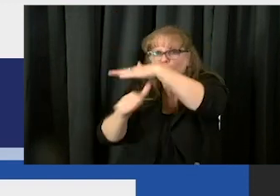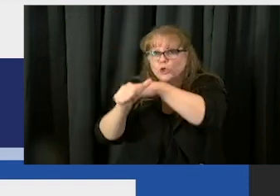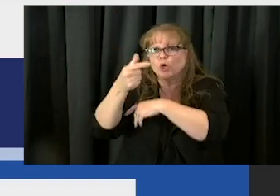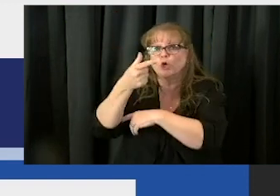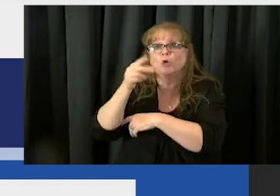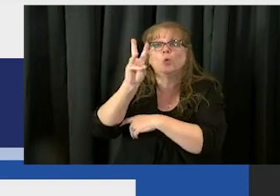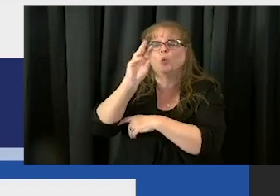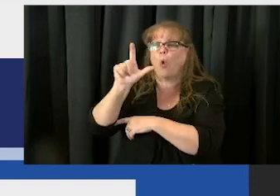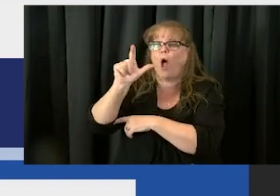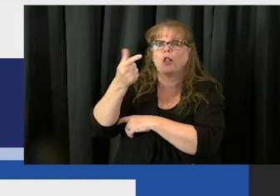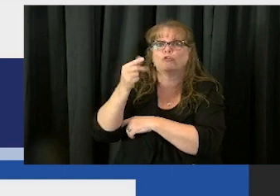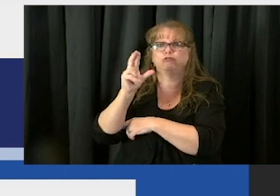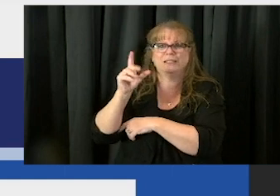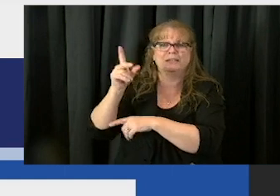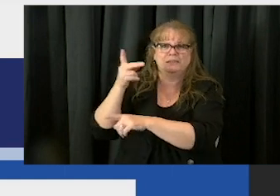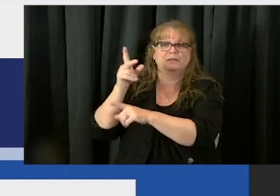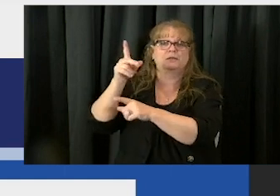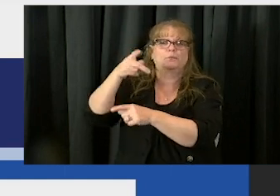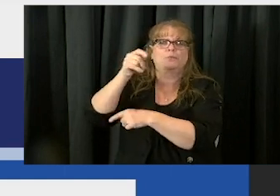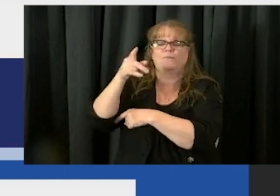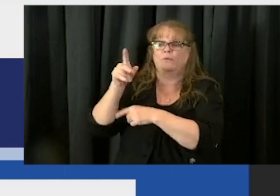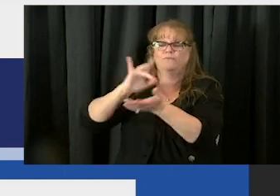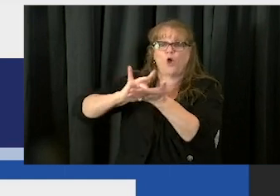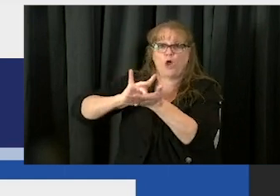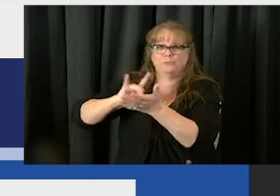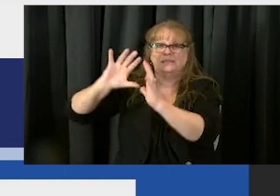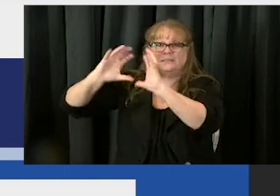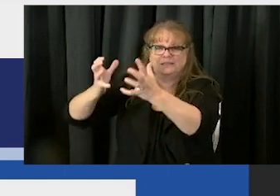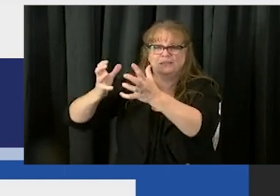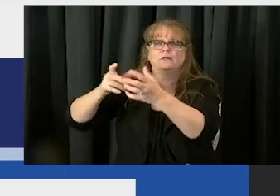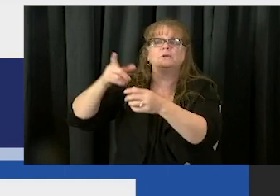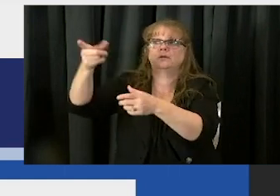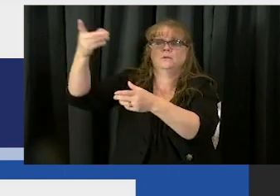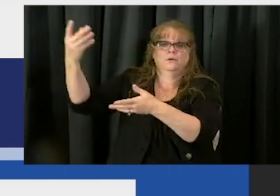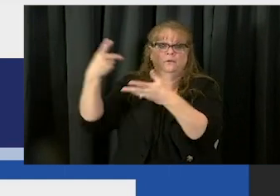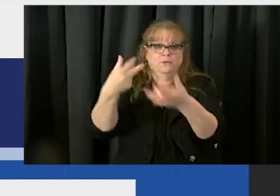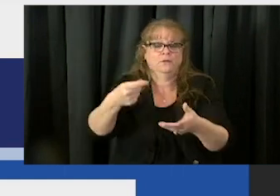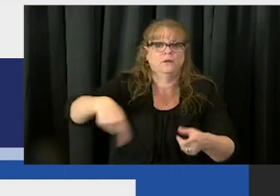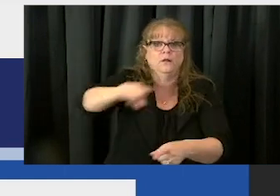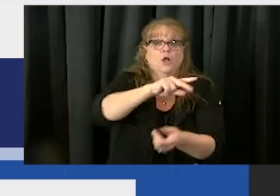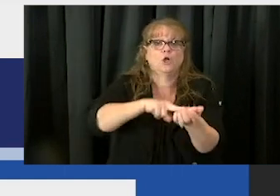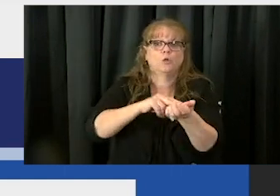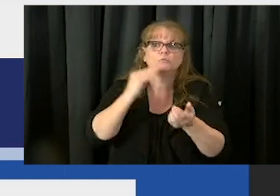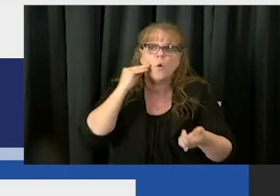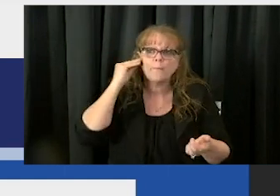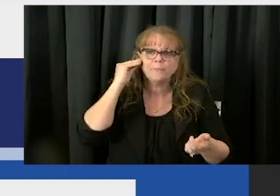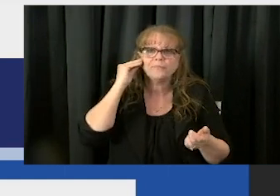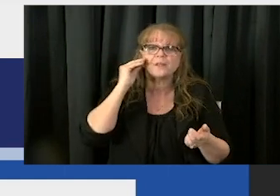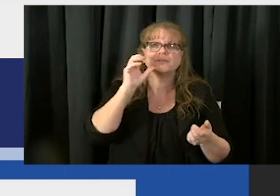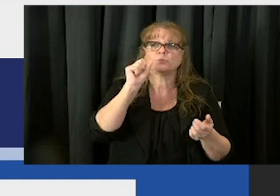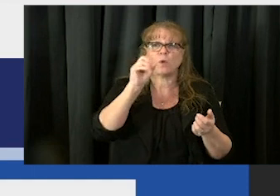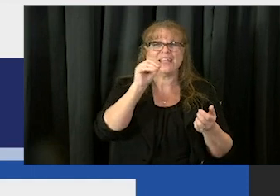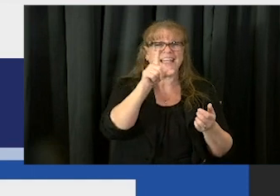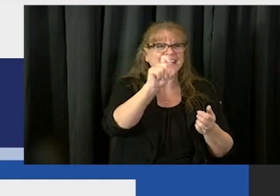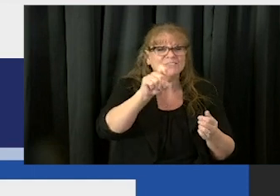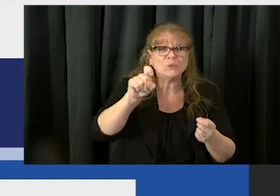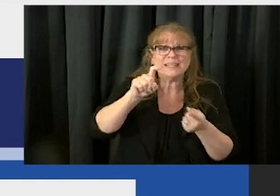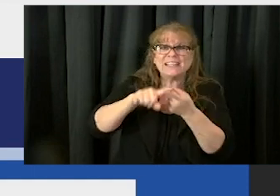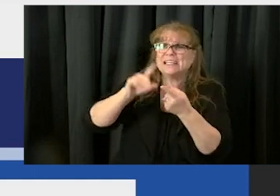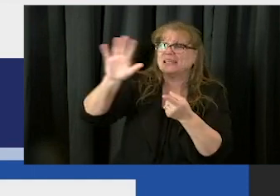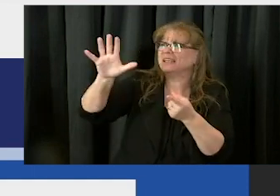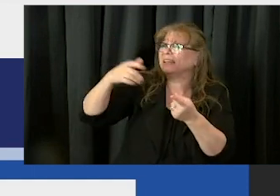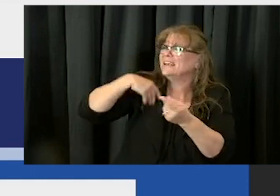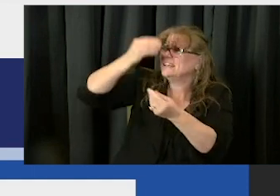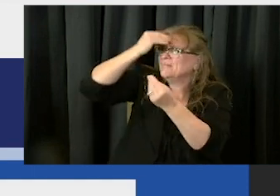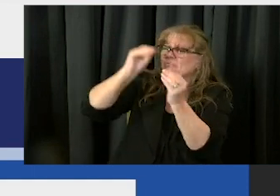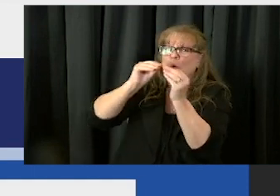asked if they need any additional state assistance to do so. And we know that the virus can be especially deadly for those in assisted living and